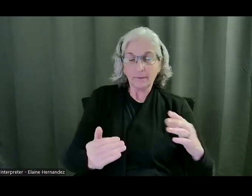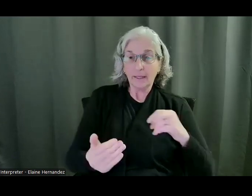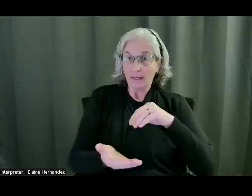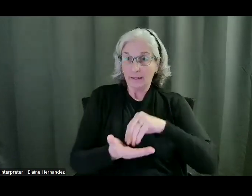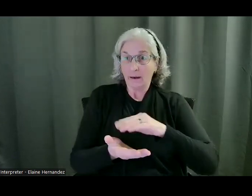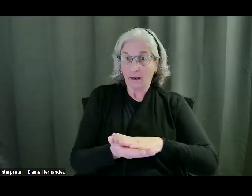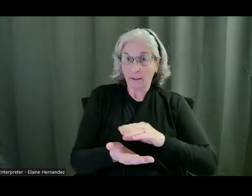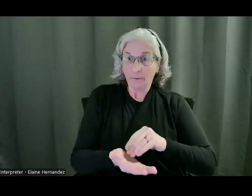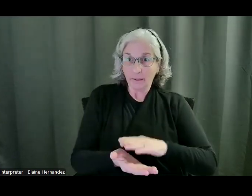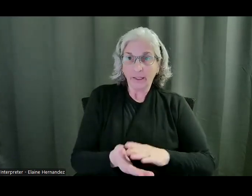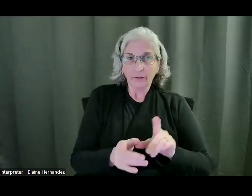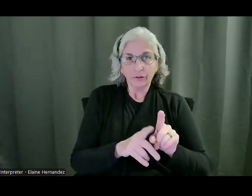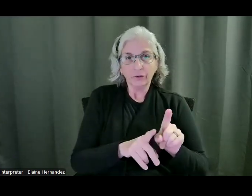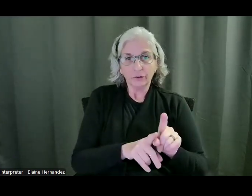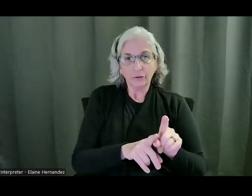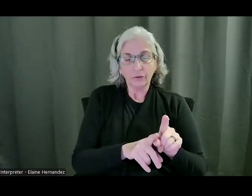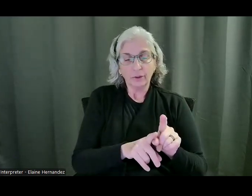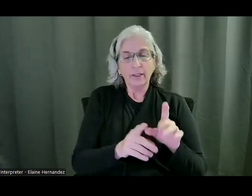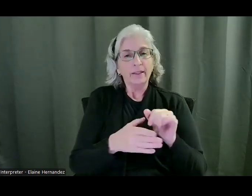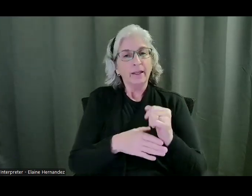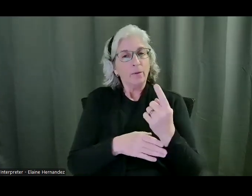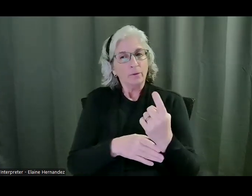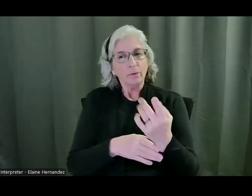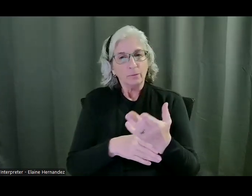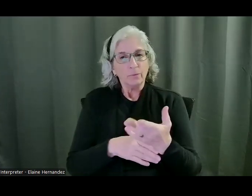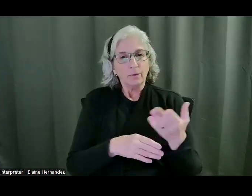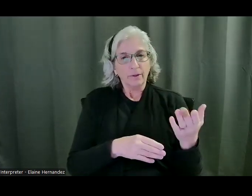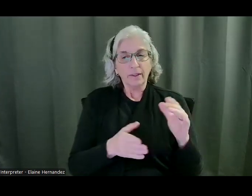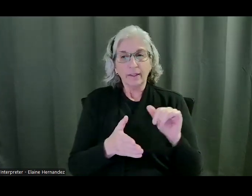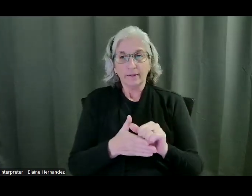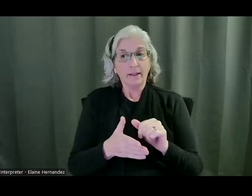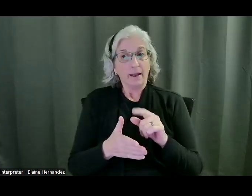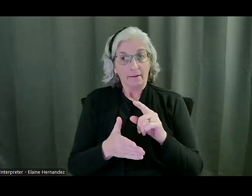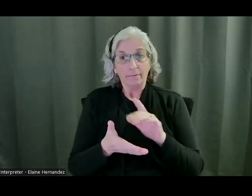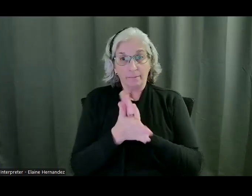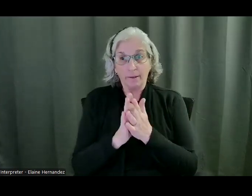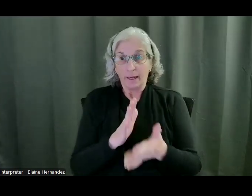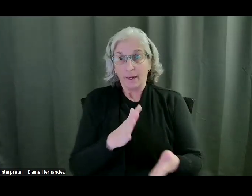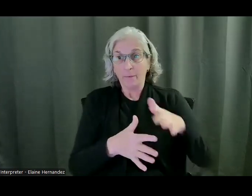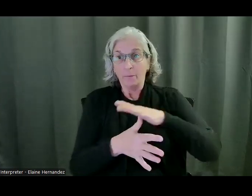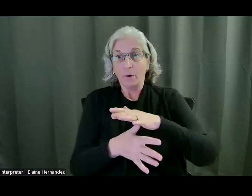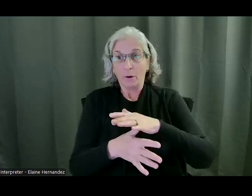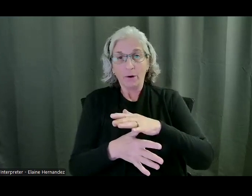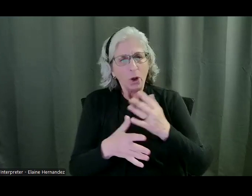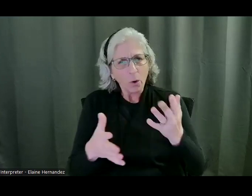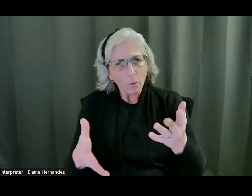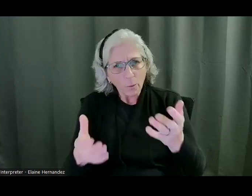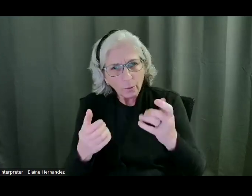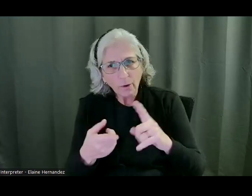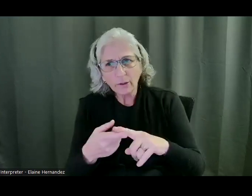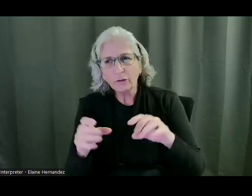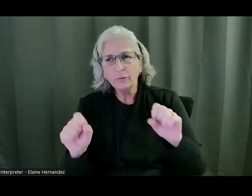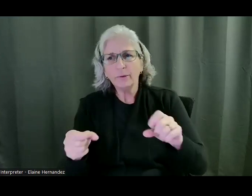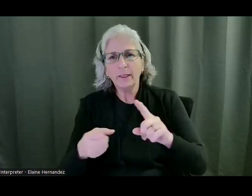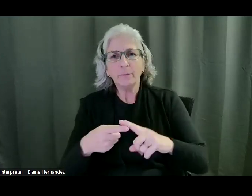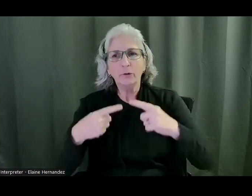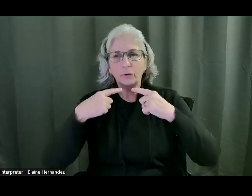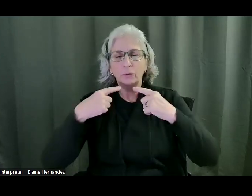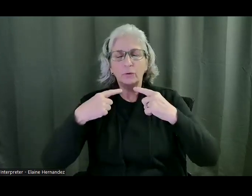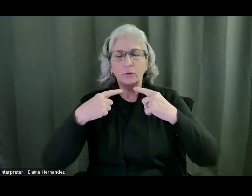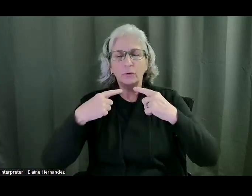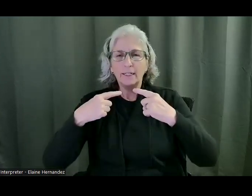the work group. Was one of the things that priorities around that was being able to better tell the story of how we were